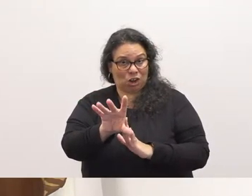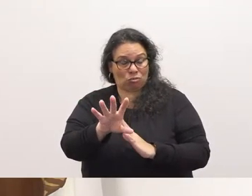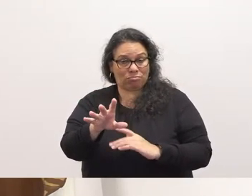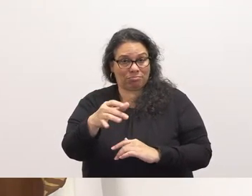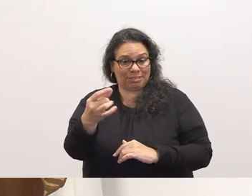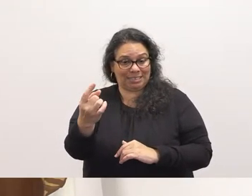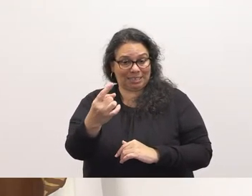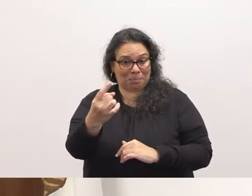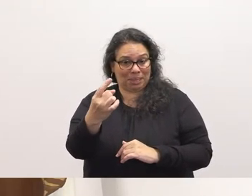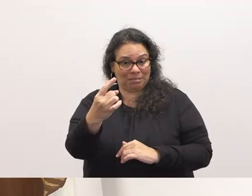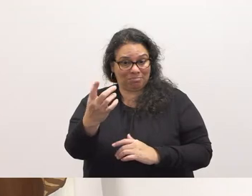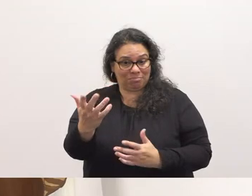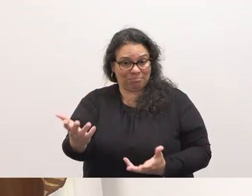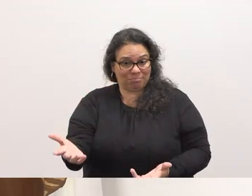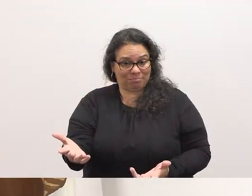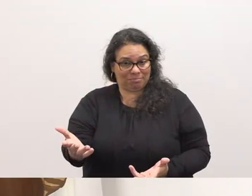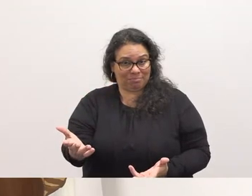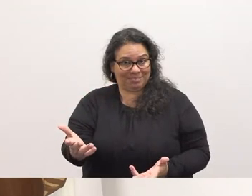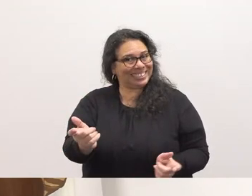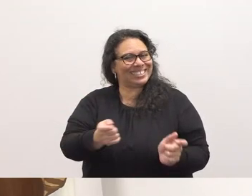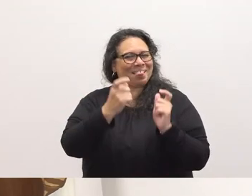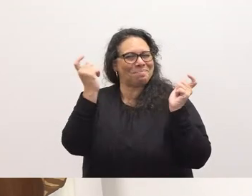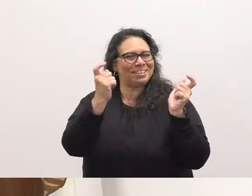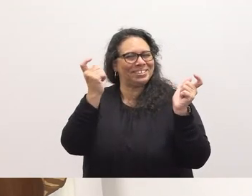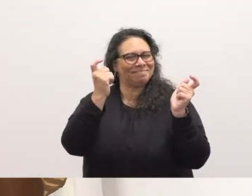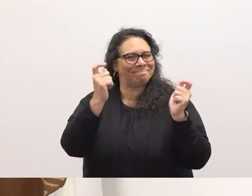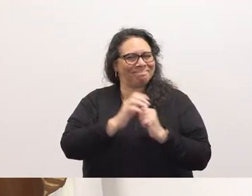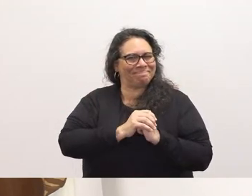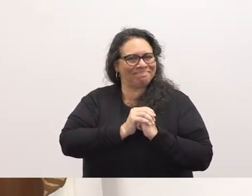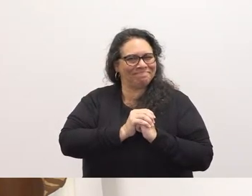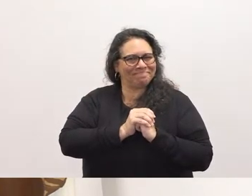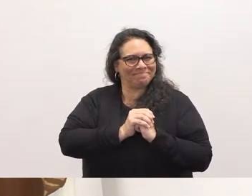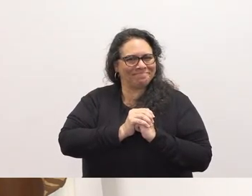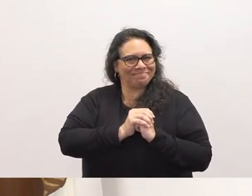something, a celebration.